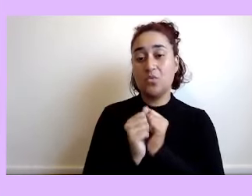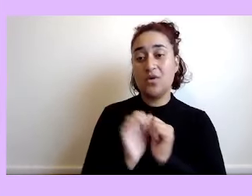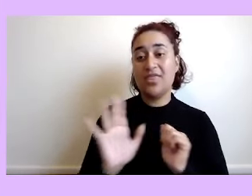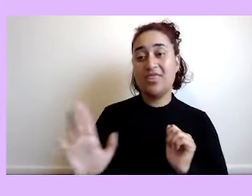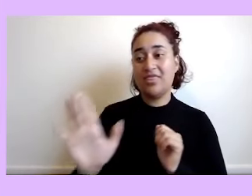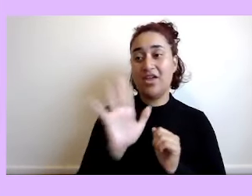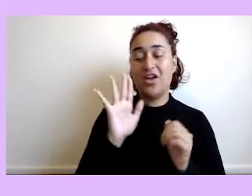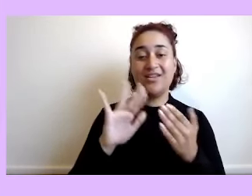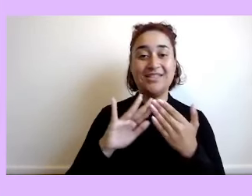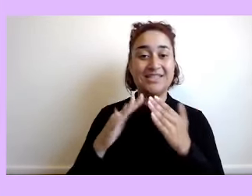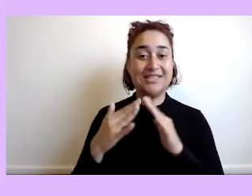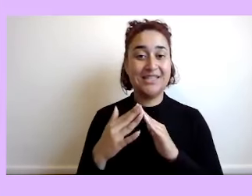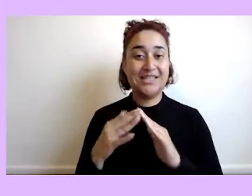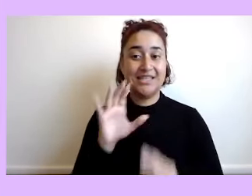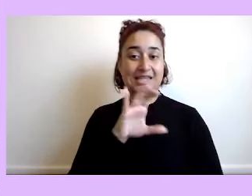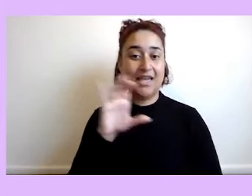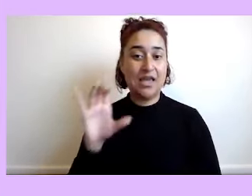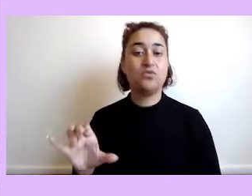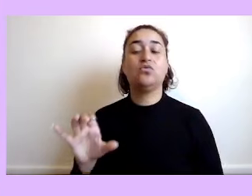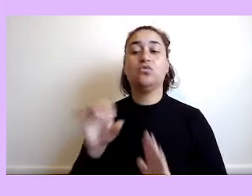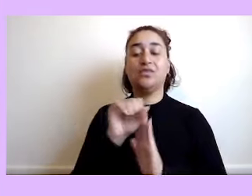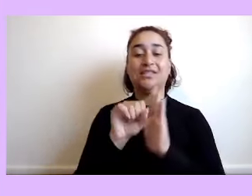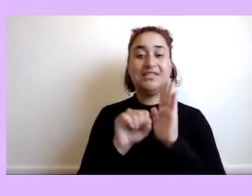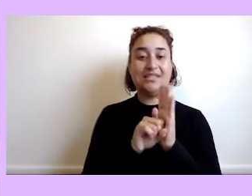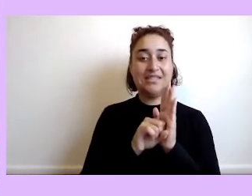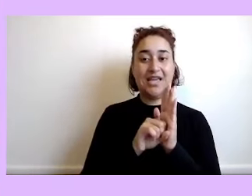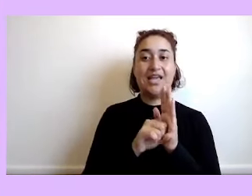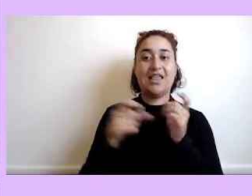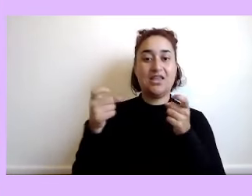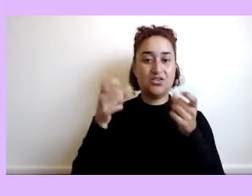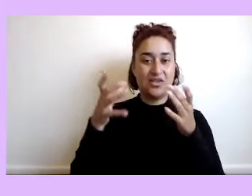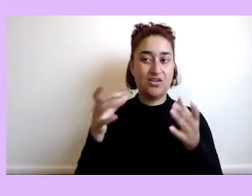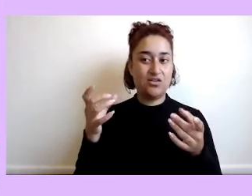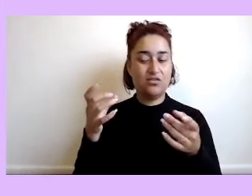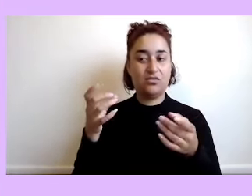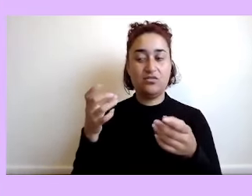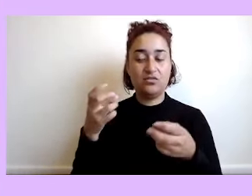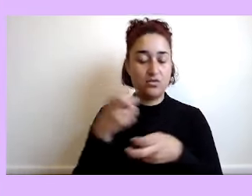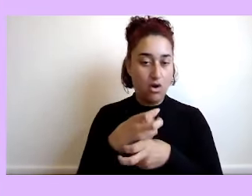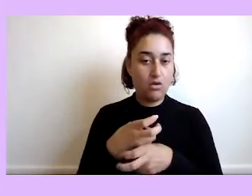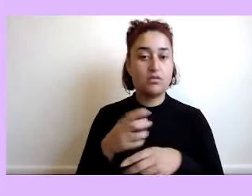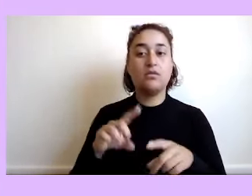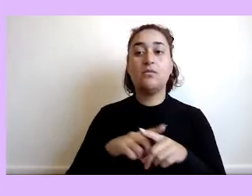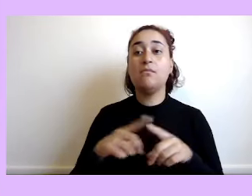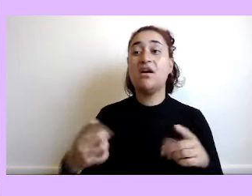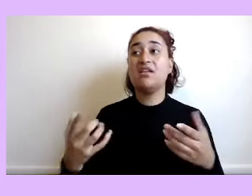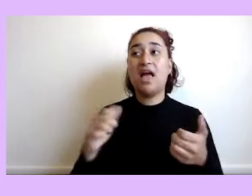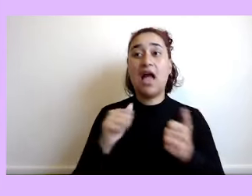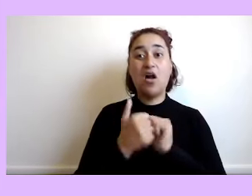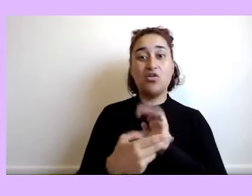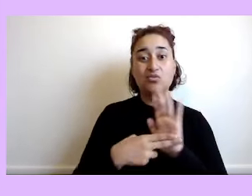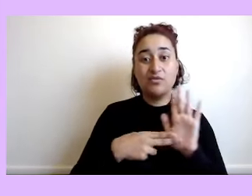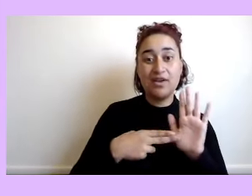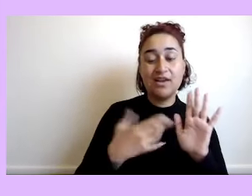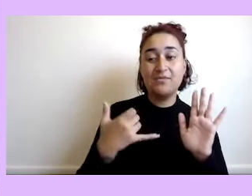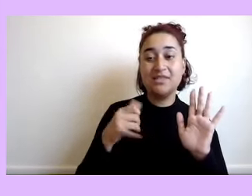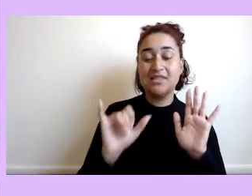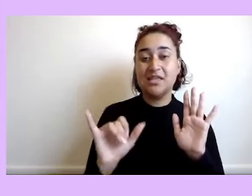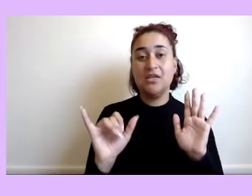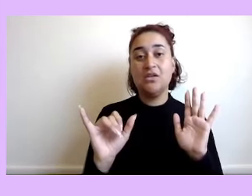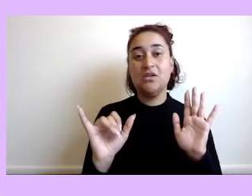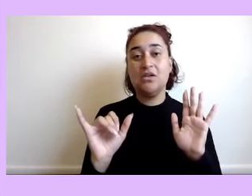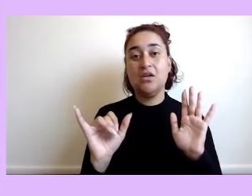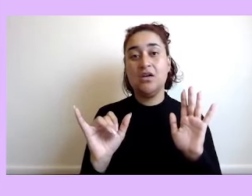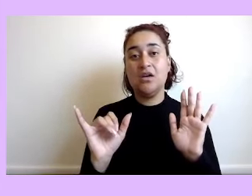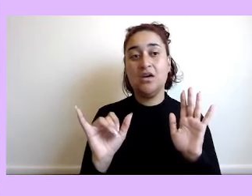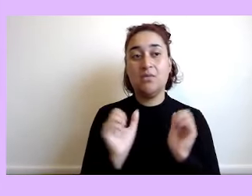council or state legislator is horrible, right? But part of that is, well, then how would you define it but still be able to meet with your